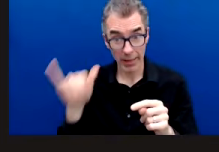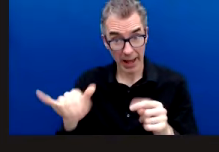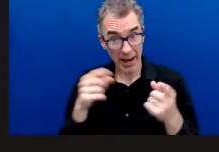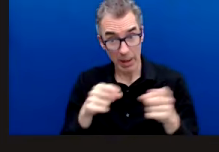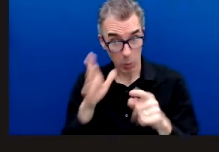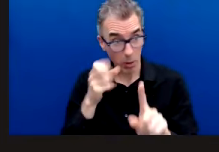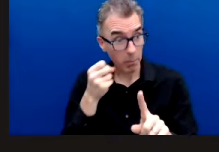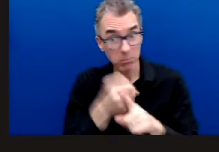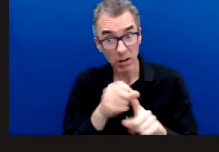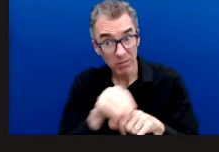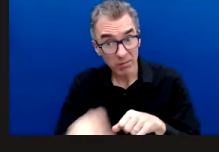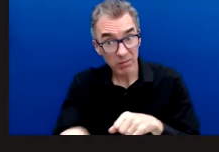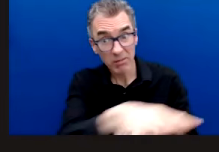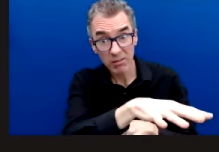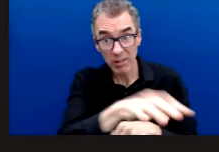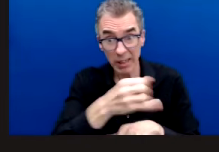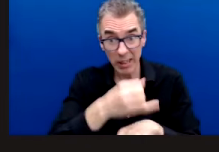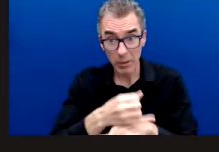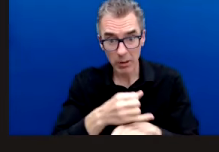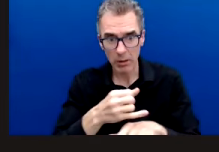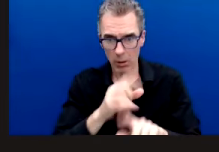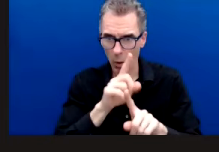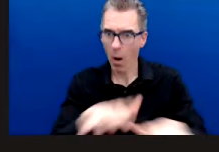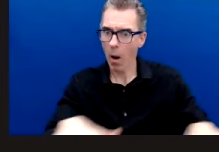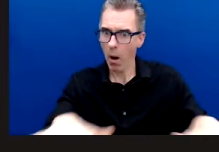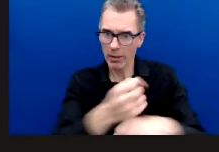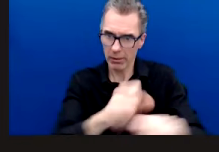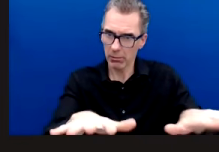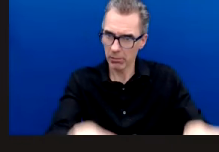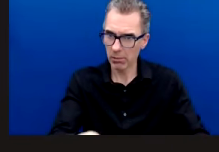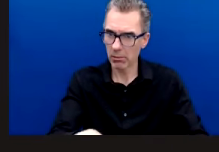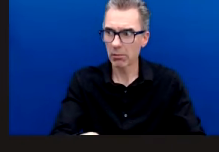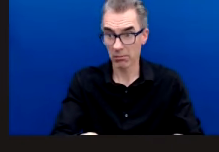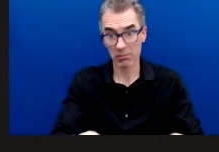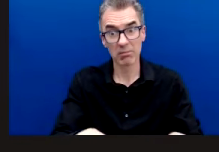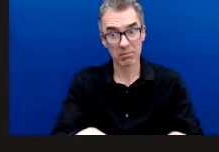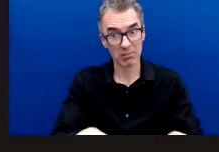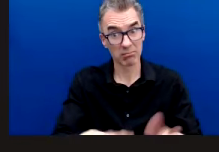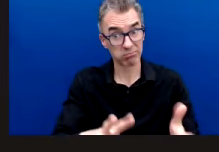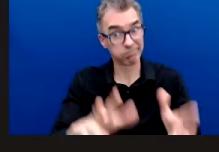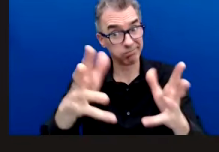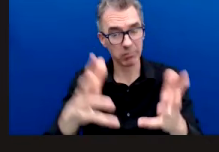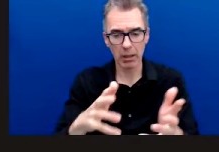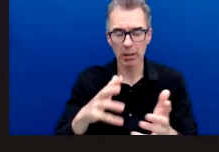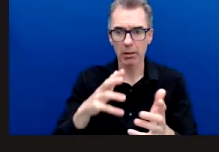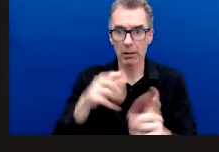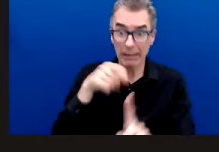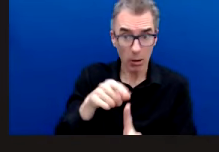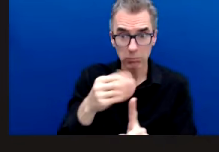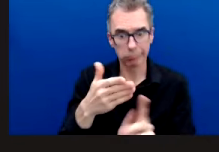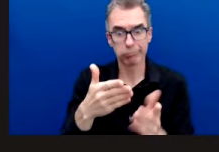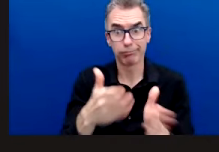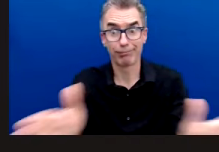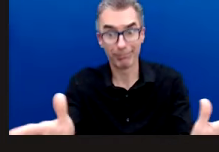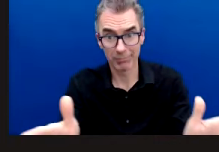we want to make sure that everyone is safe, not just, you know, the student themselves, but because, you know, this might be like